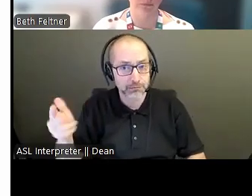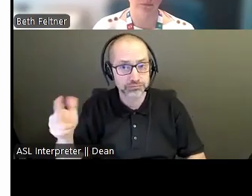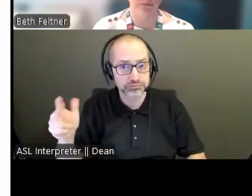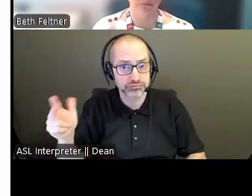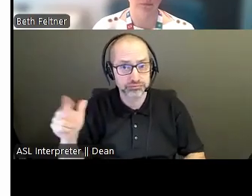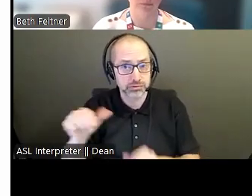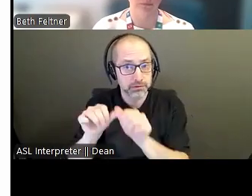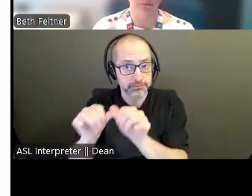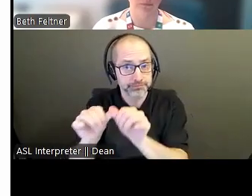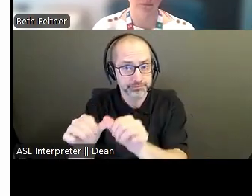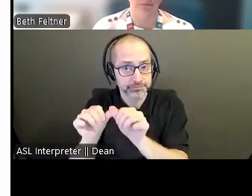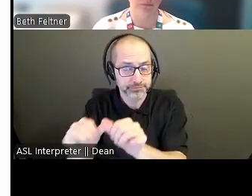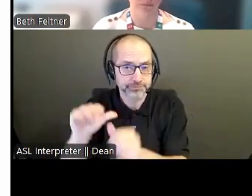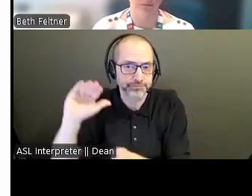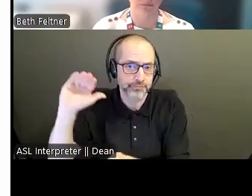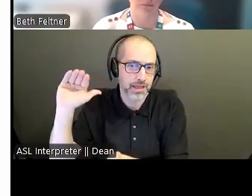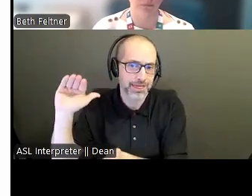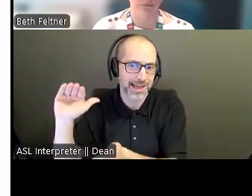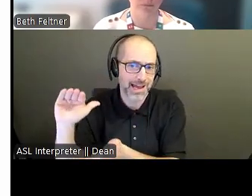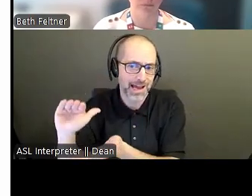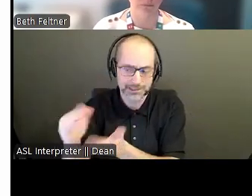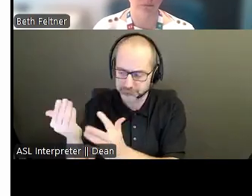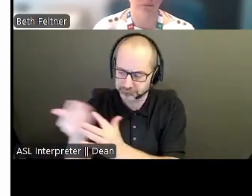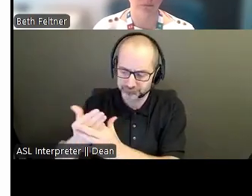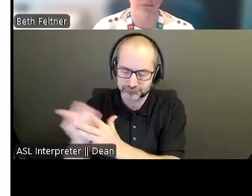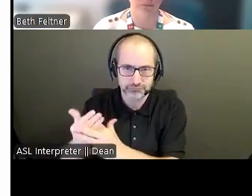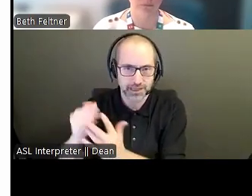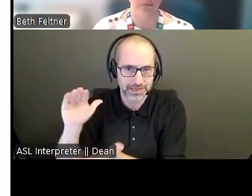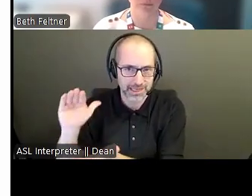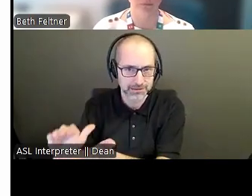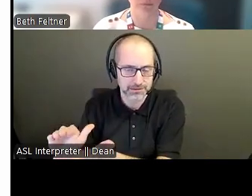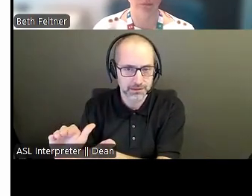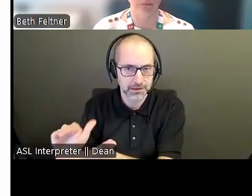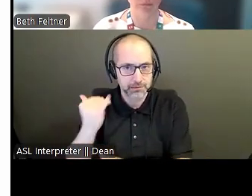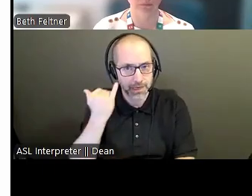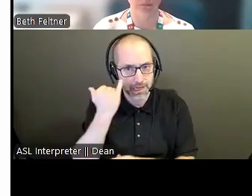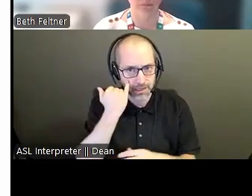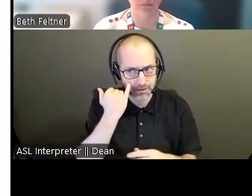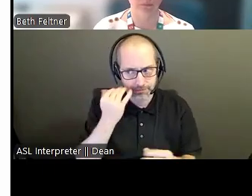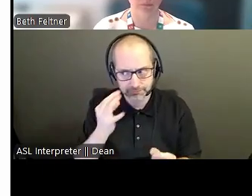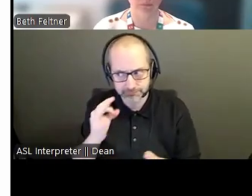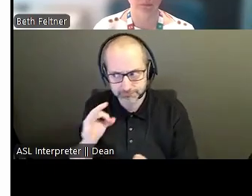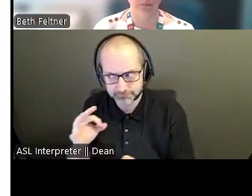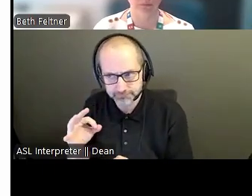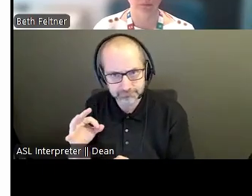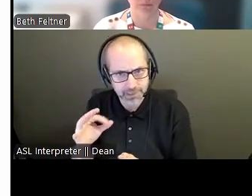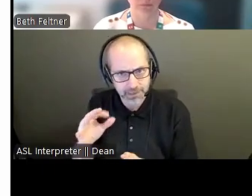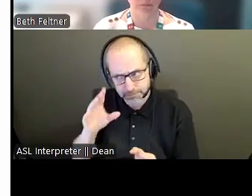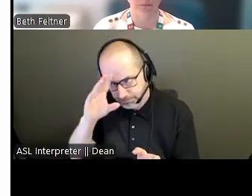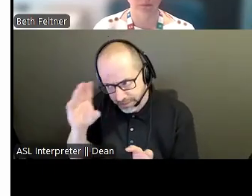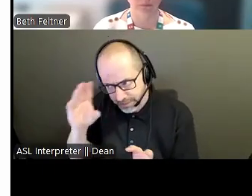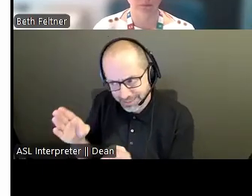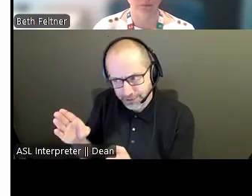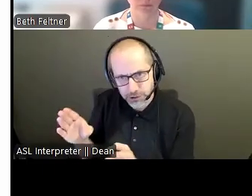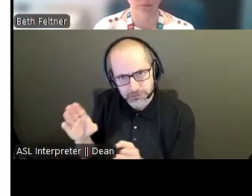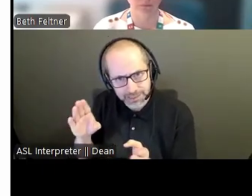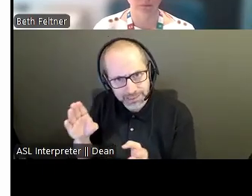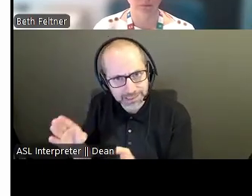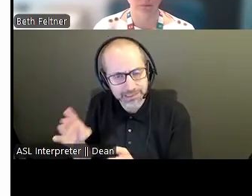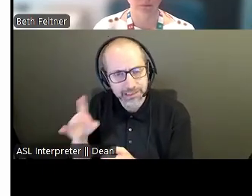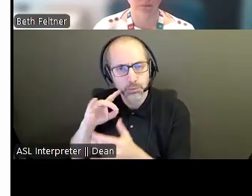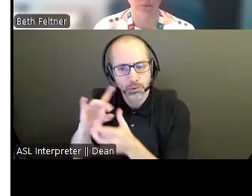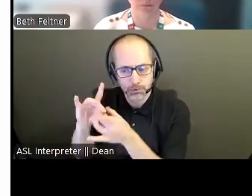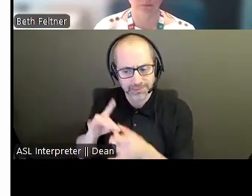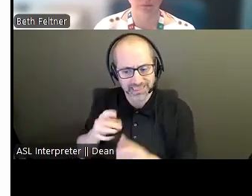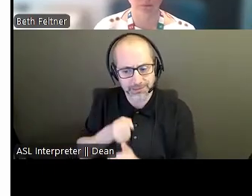sound more and more, it actually activates our limbic system, which is associated with our emotions, and